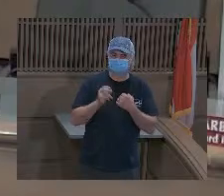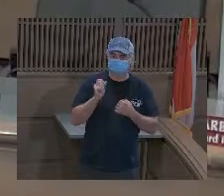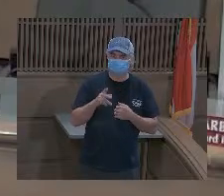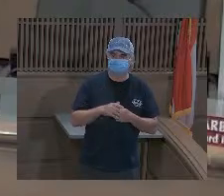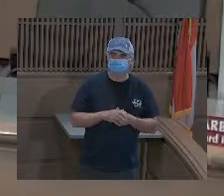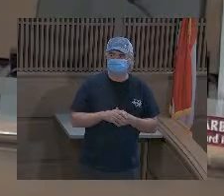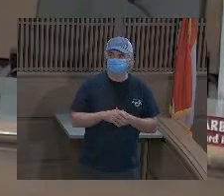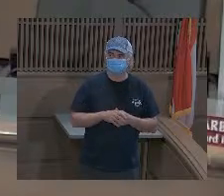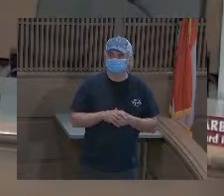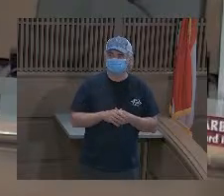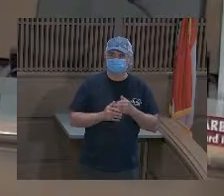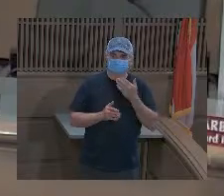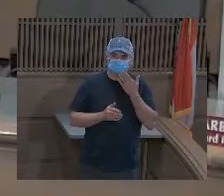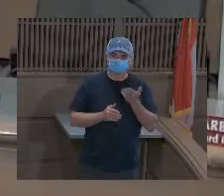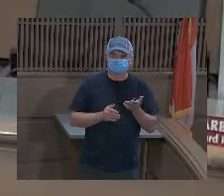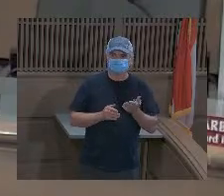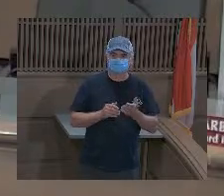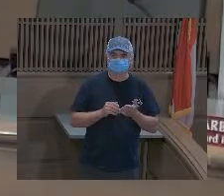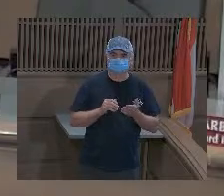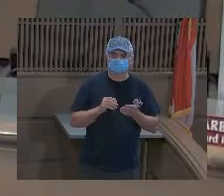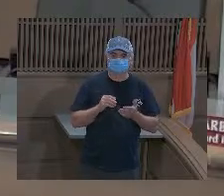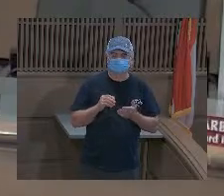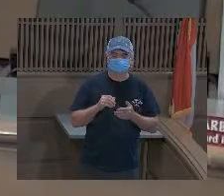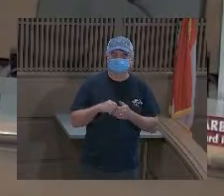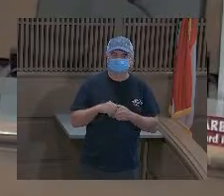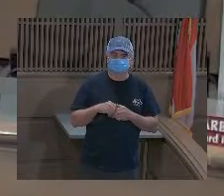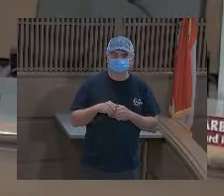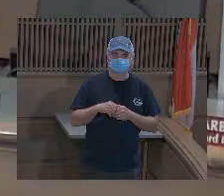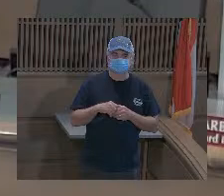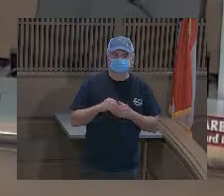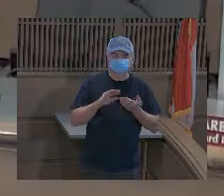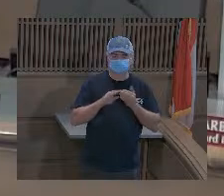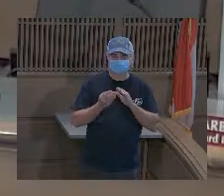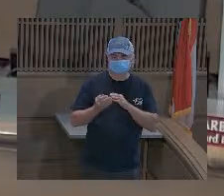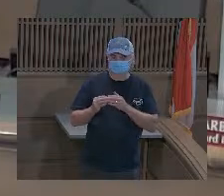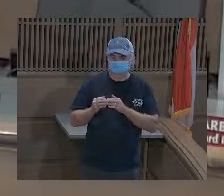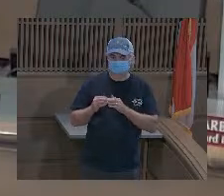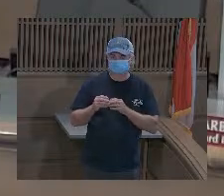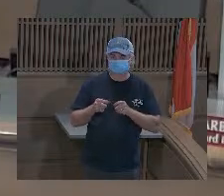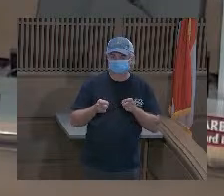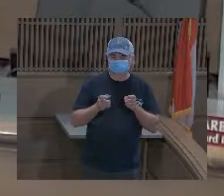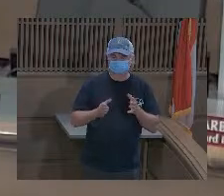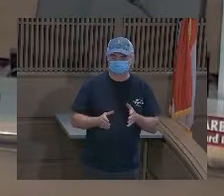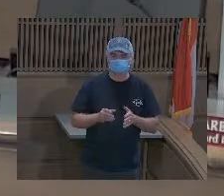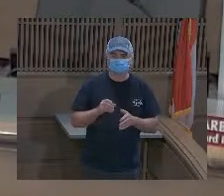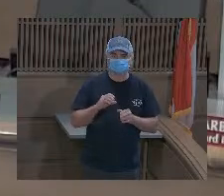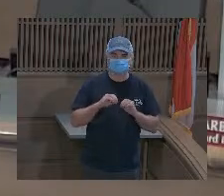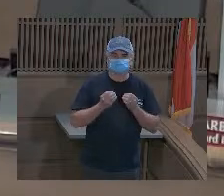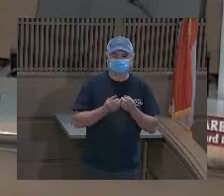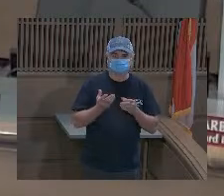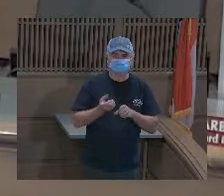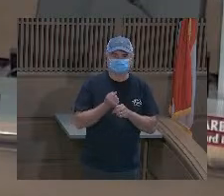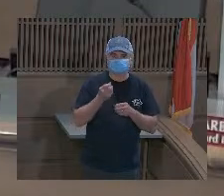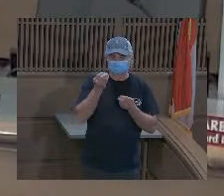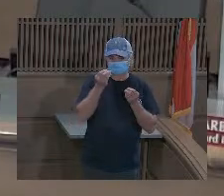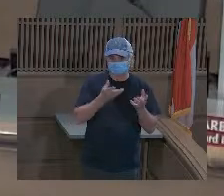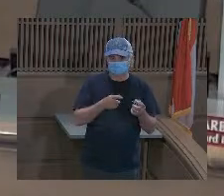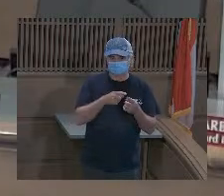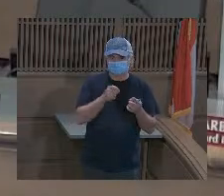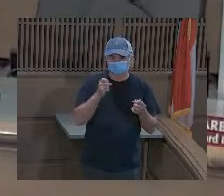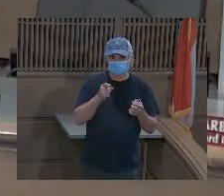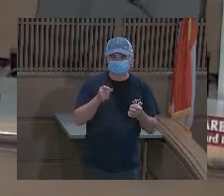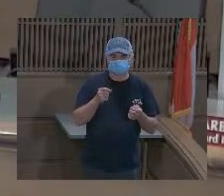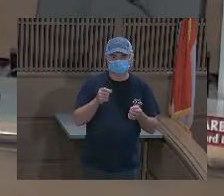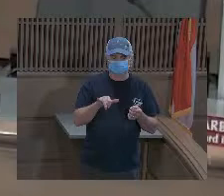thank the city manager's office, the IT department, got this information together for me. I think